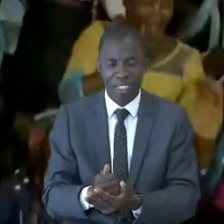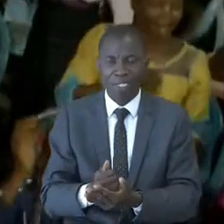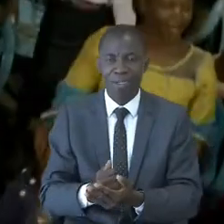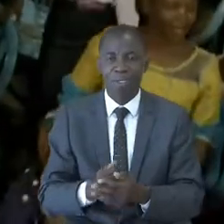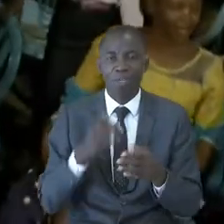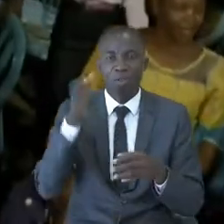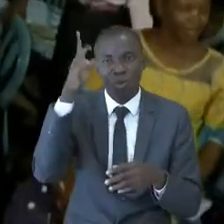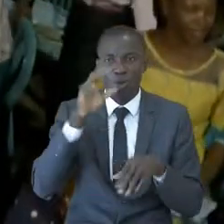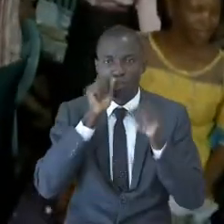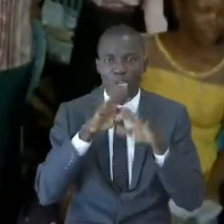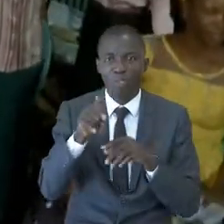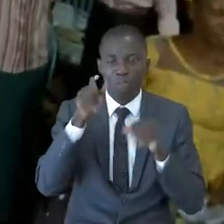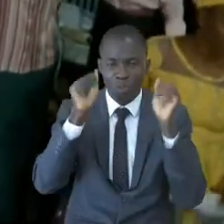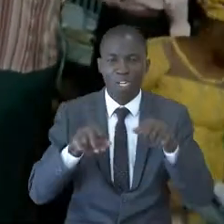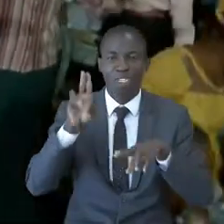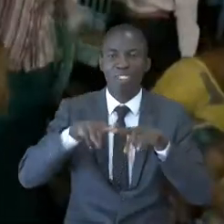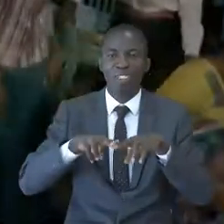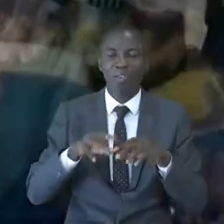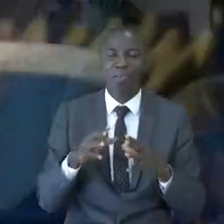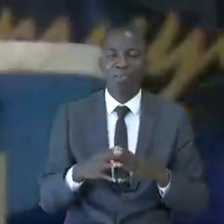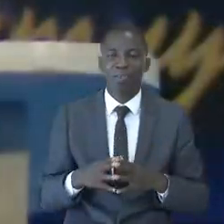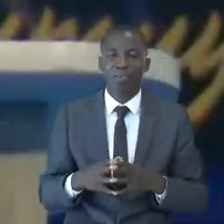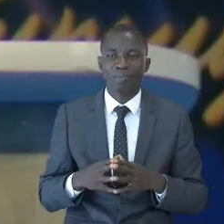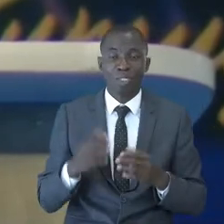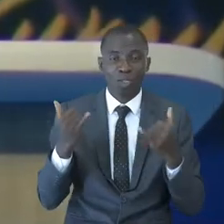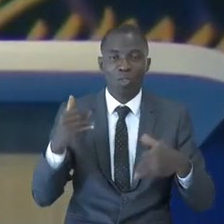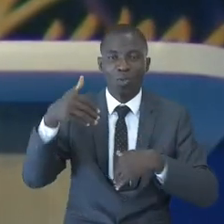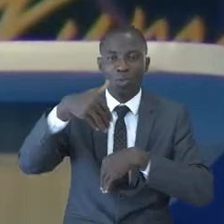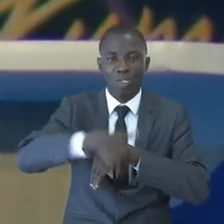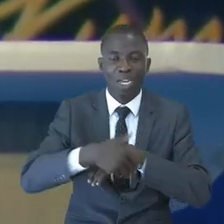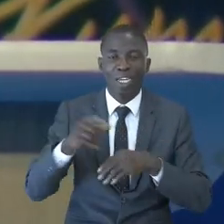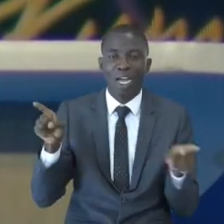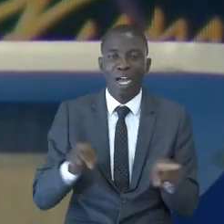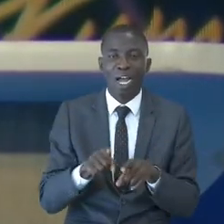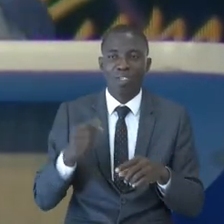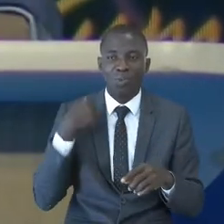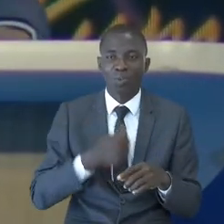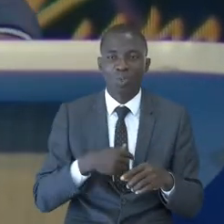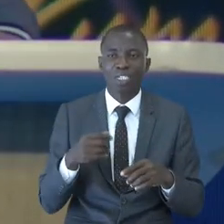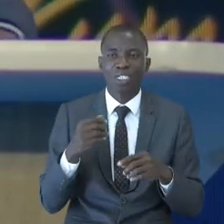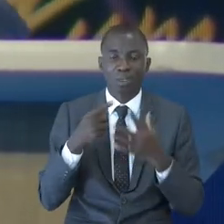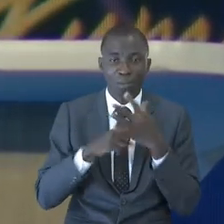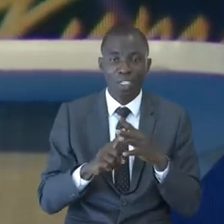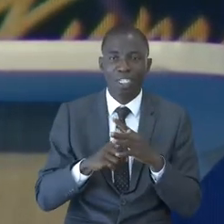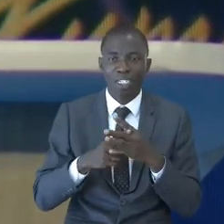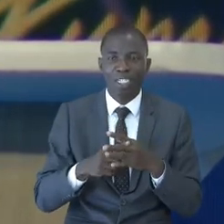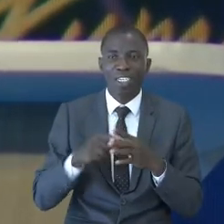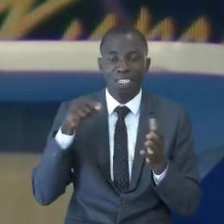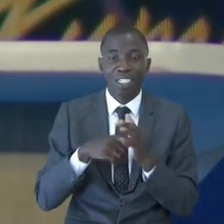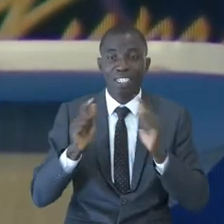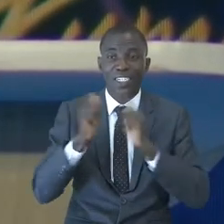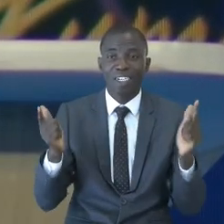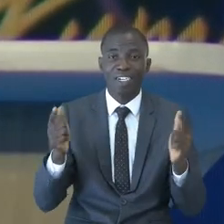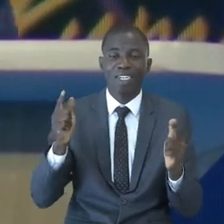God bless you. You can sit down. Tonight, as we begin this great